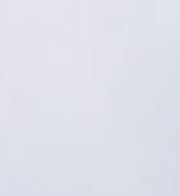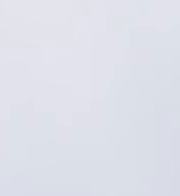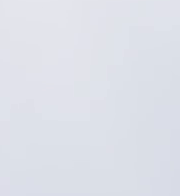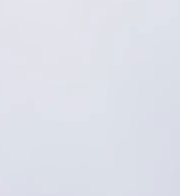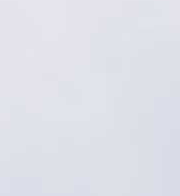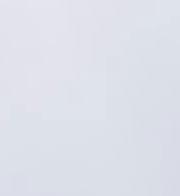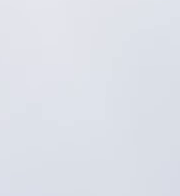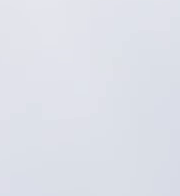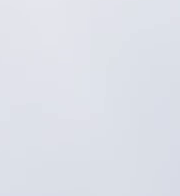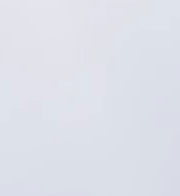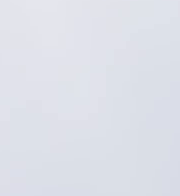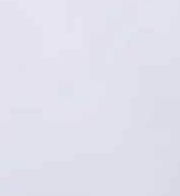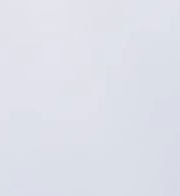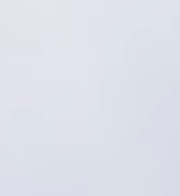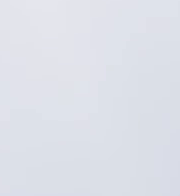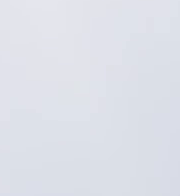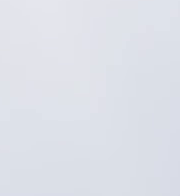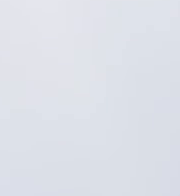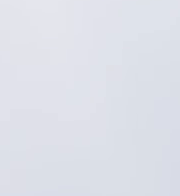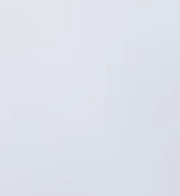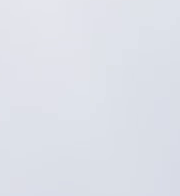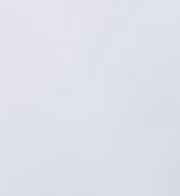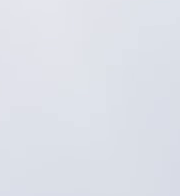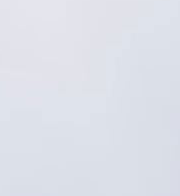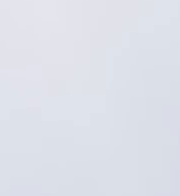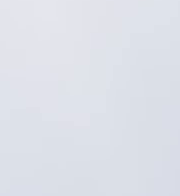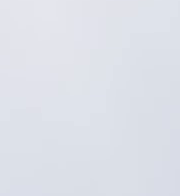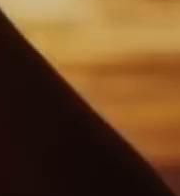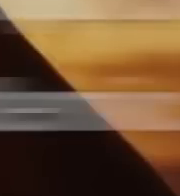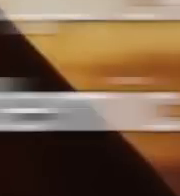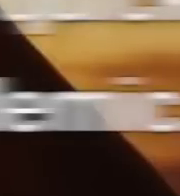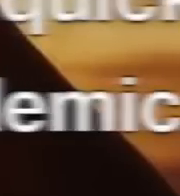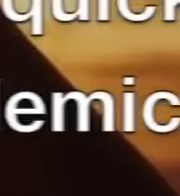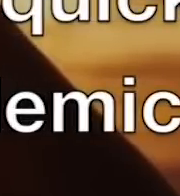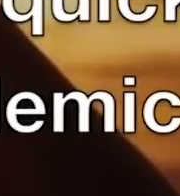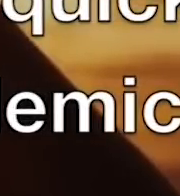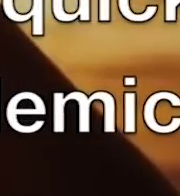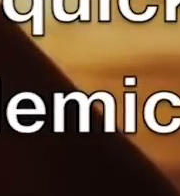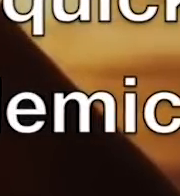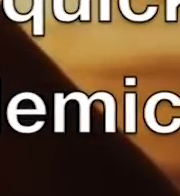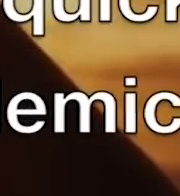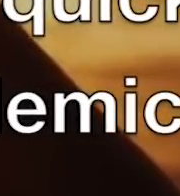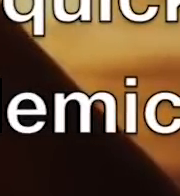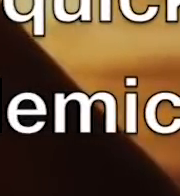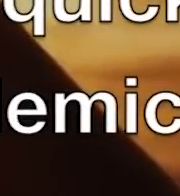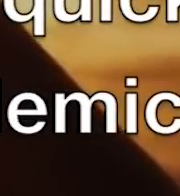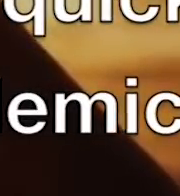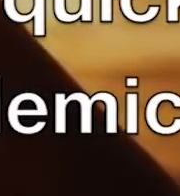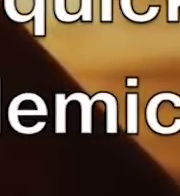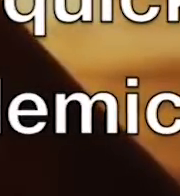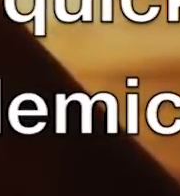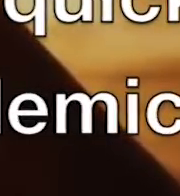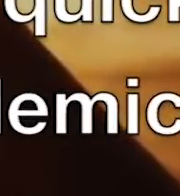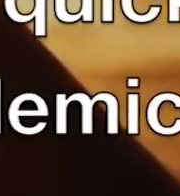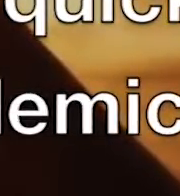statutory meetings can be held. We continue to call for concerted prayer for God's intervention and a quick ending of the